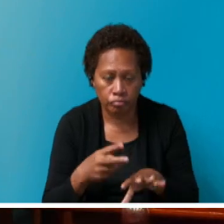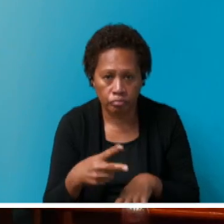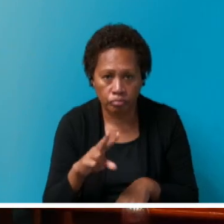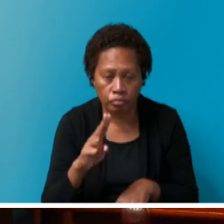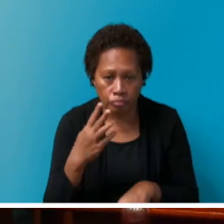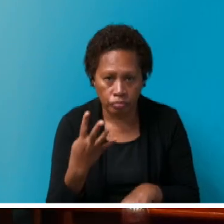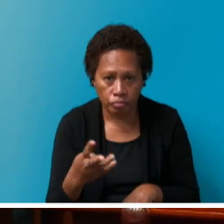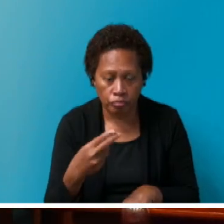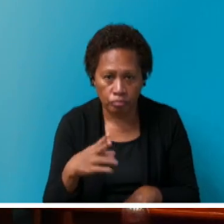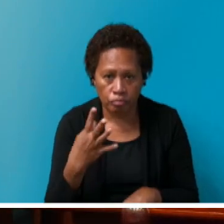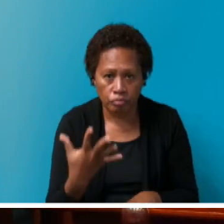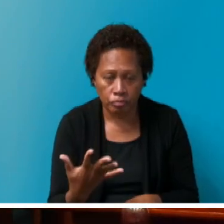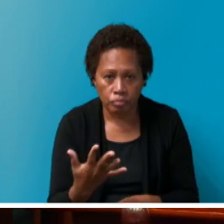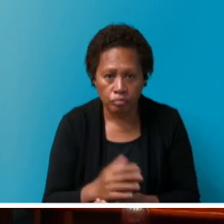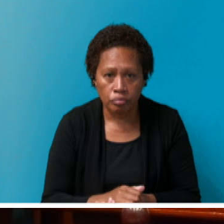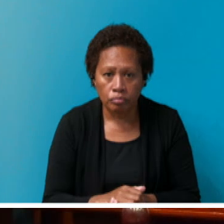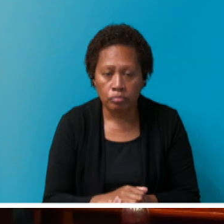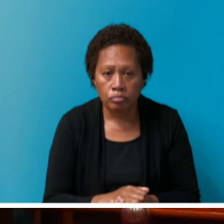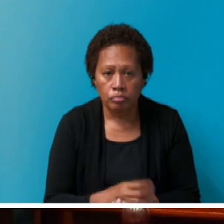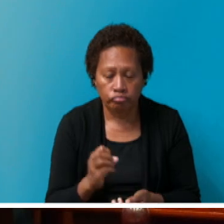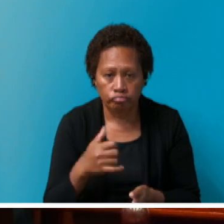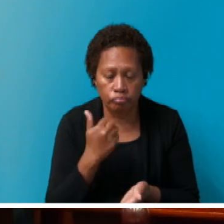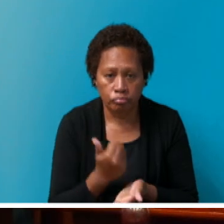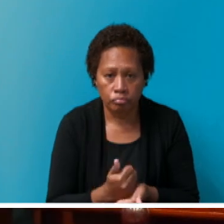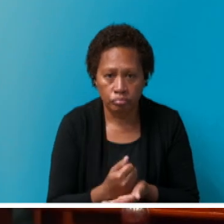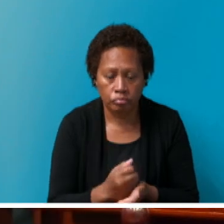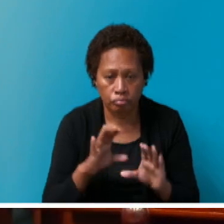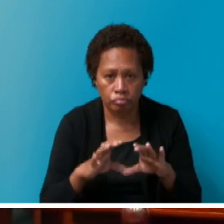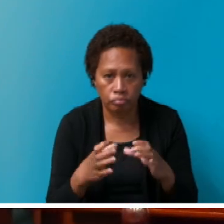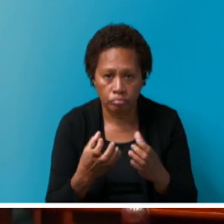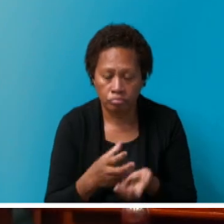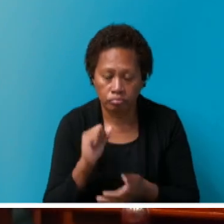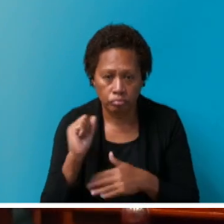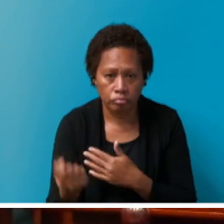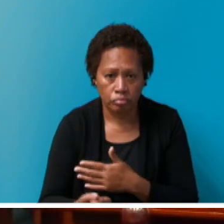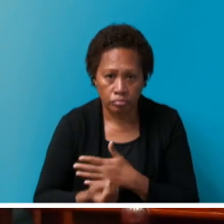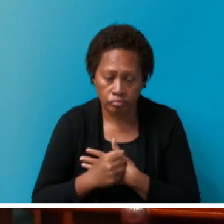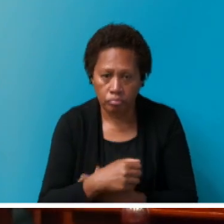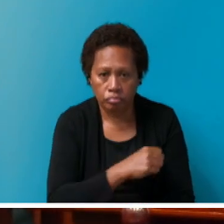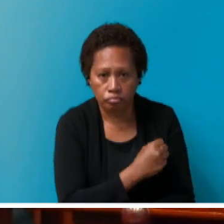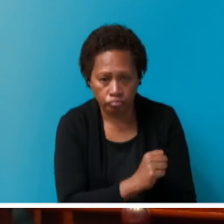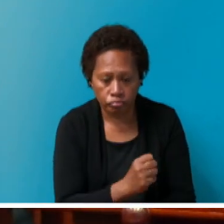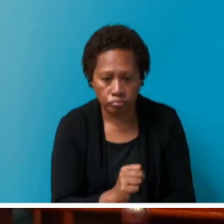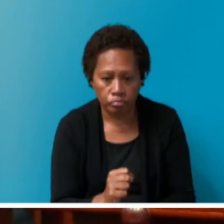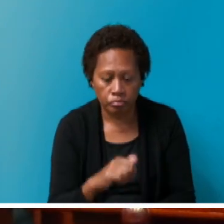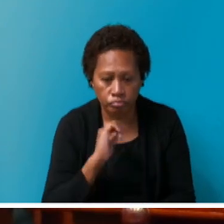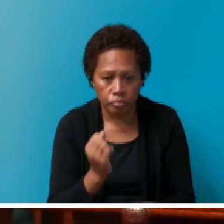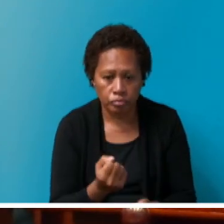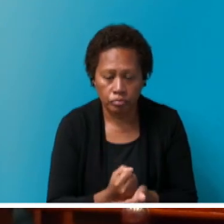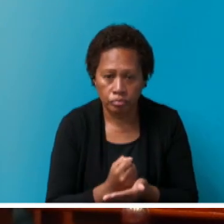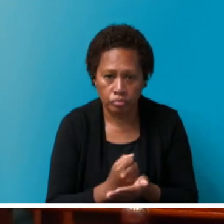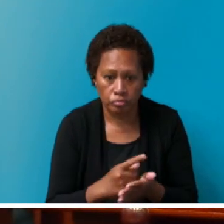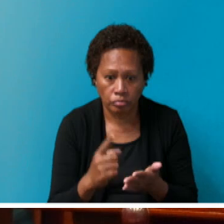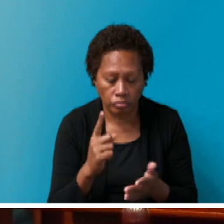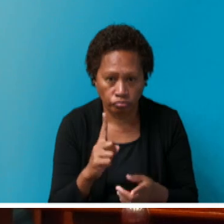2024-2029. MSAF ensures the commitment to safety of lives at sea by ensuring the following. 1, ships are surveyed